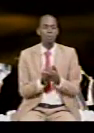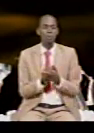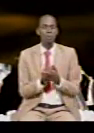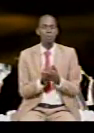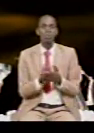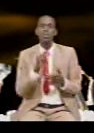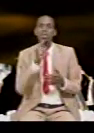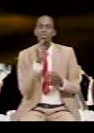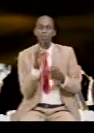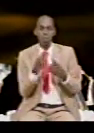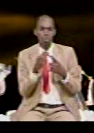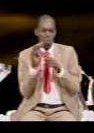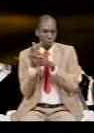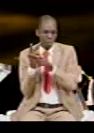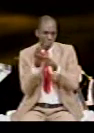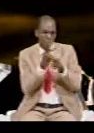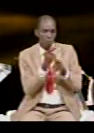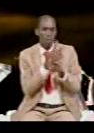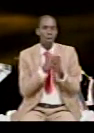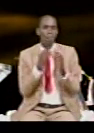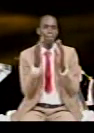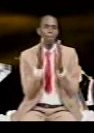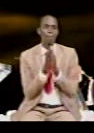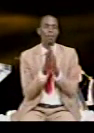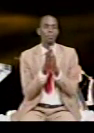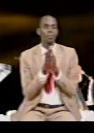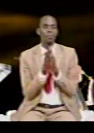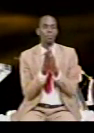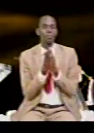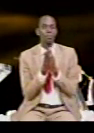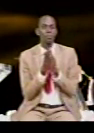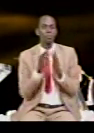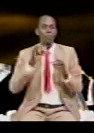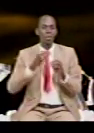watch and pray. And in